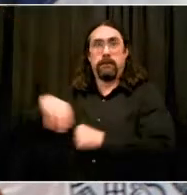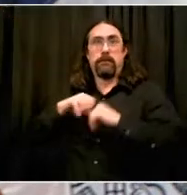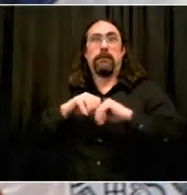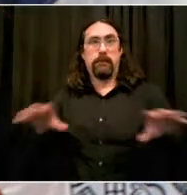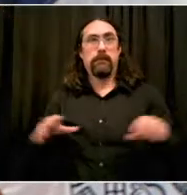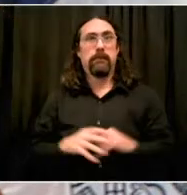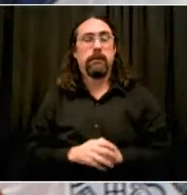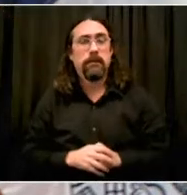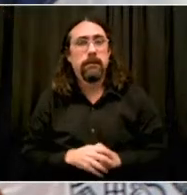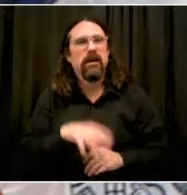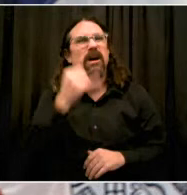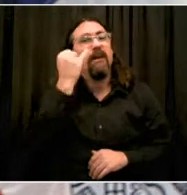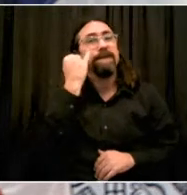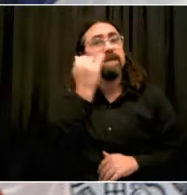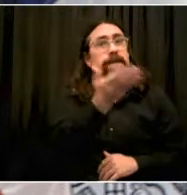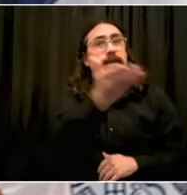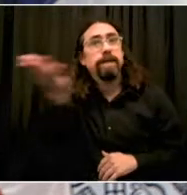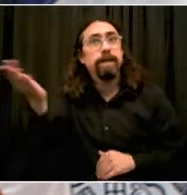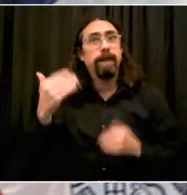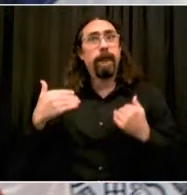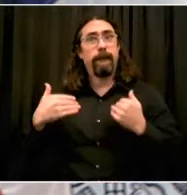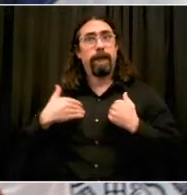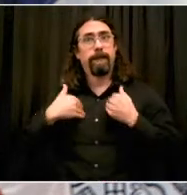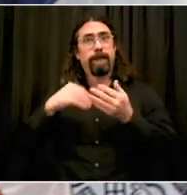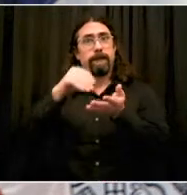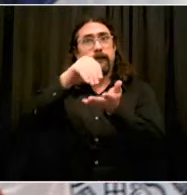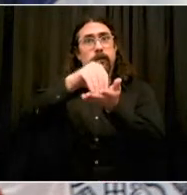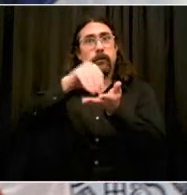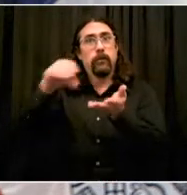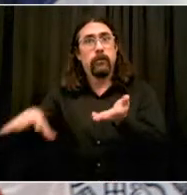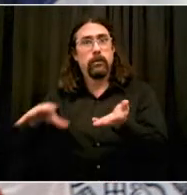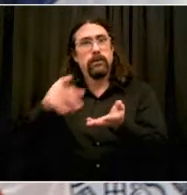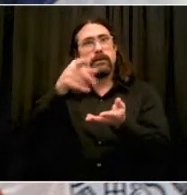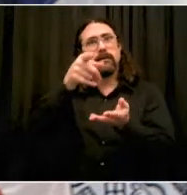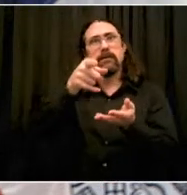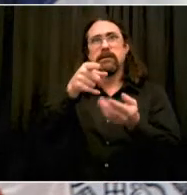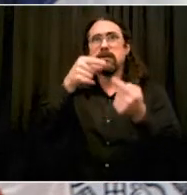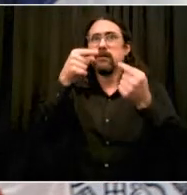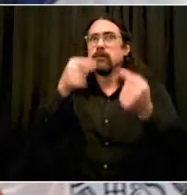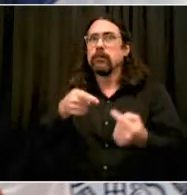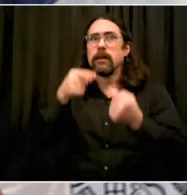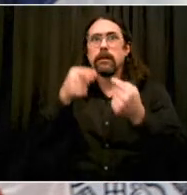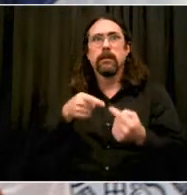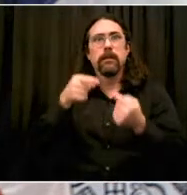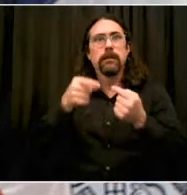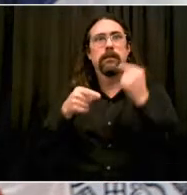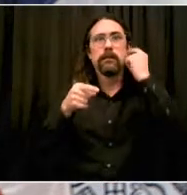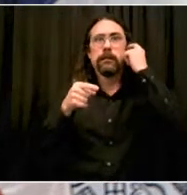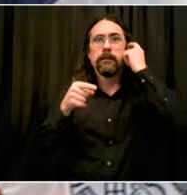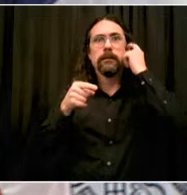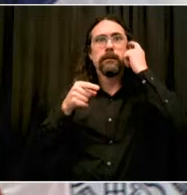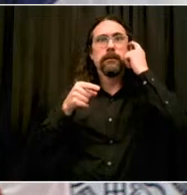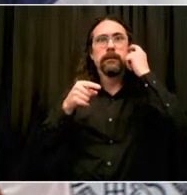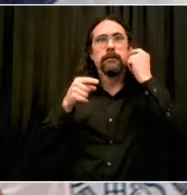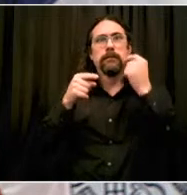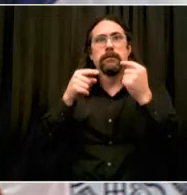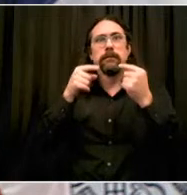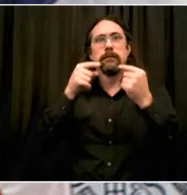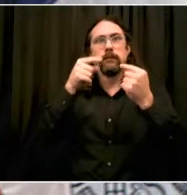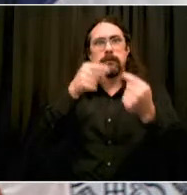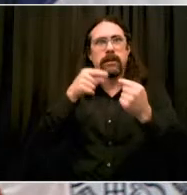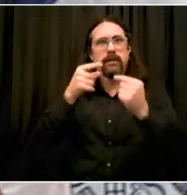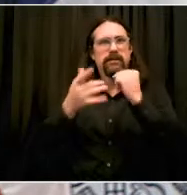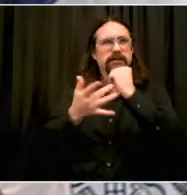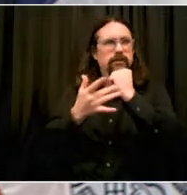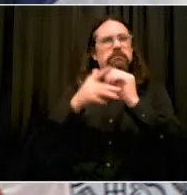to the shelters, working family by family to make sure their service is working. And that doesn't end, Emma. That continues throughout